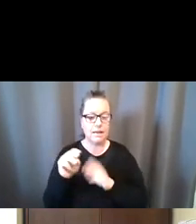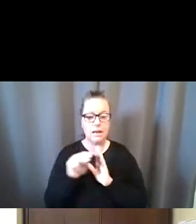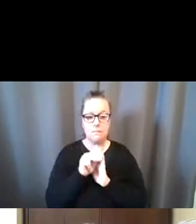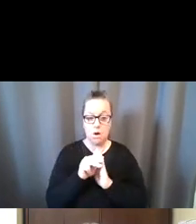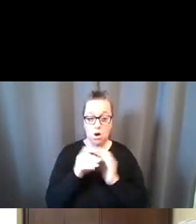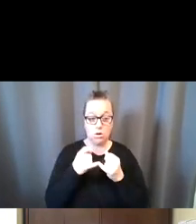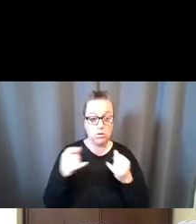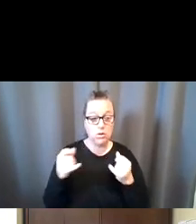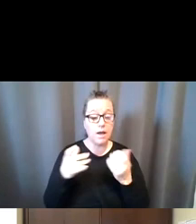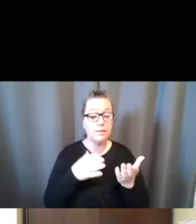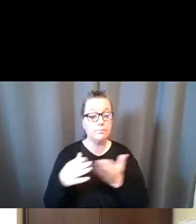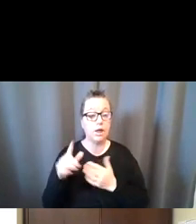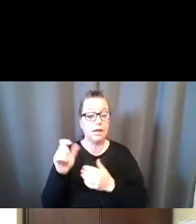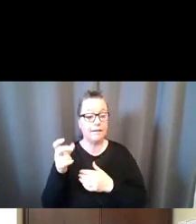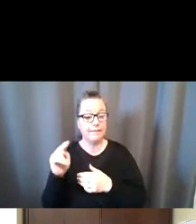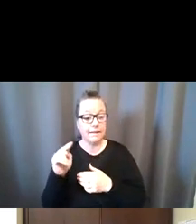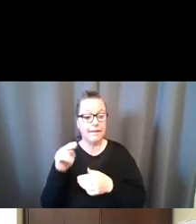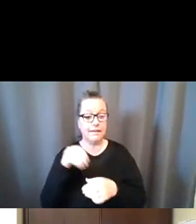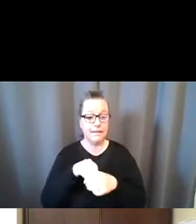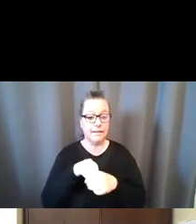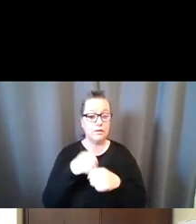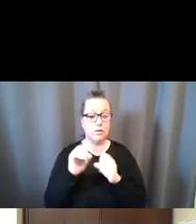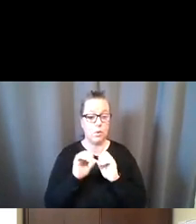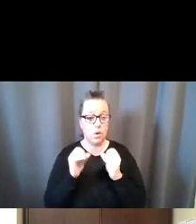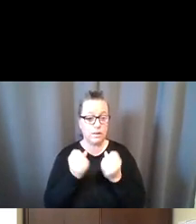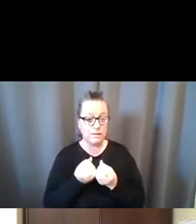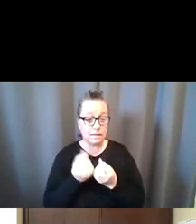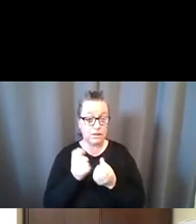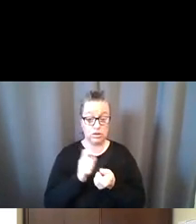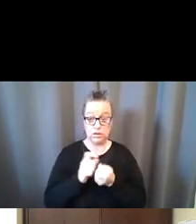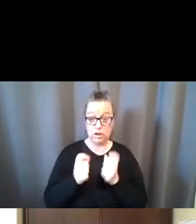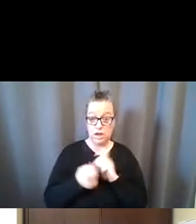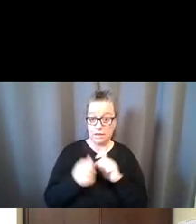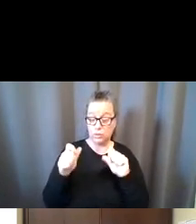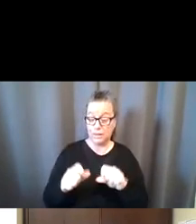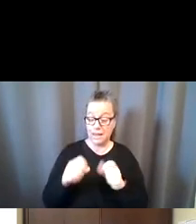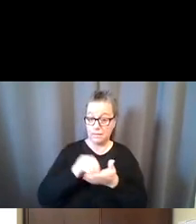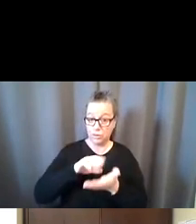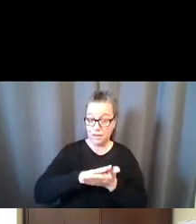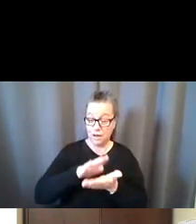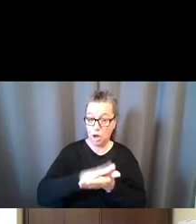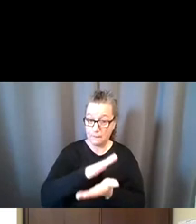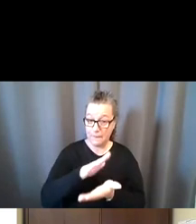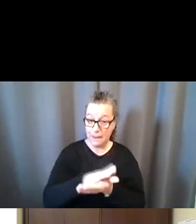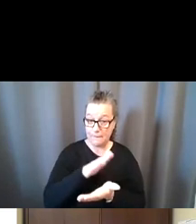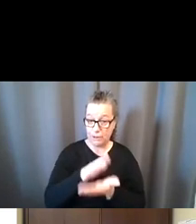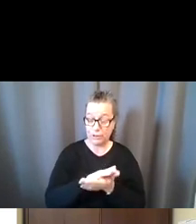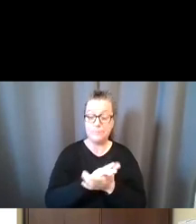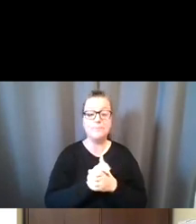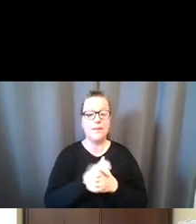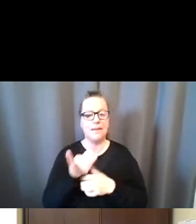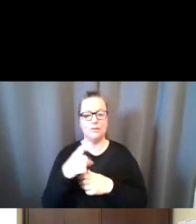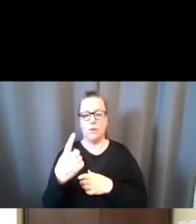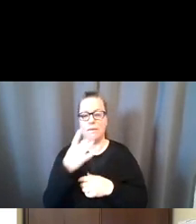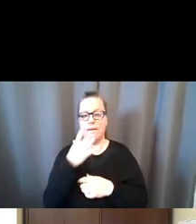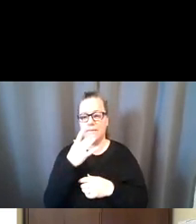Yeah, bringing lean into the organization is a change that we could put on a page this way. So change on a page, it's one of my favorite